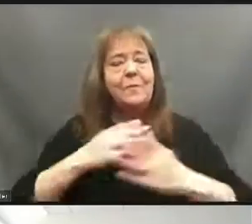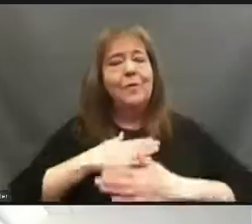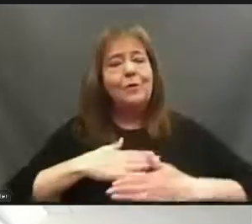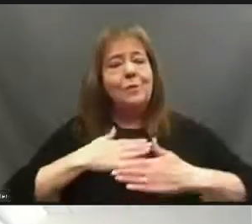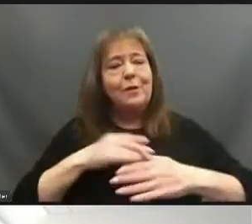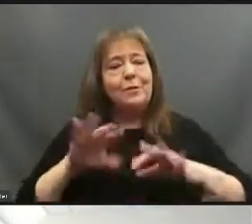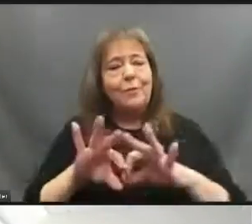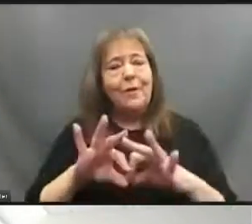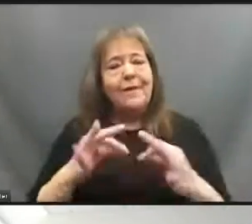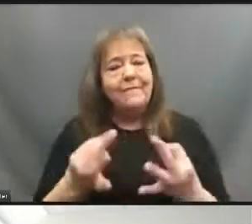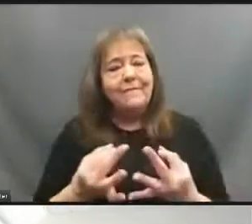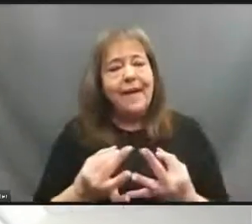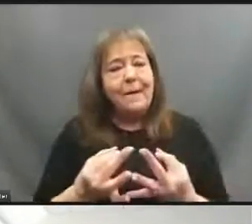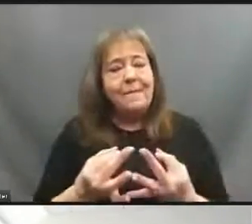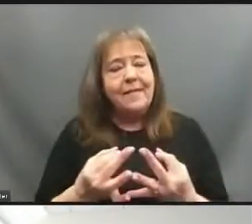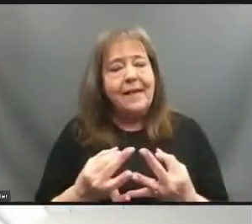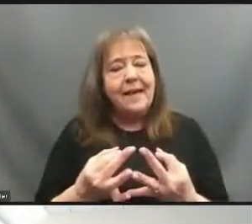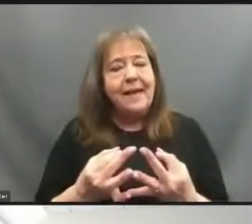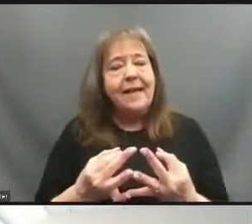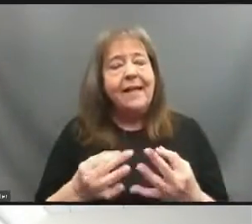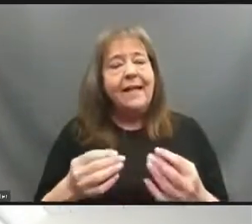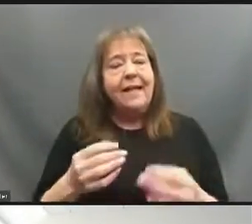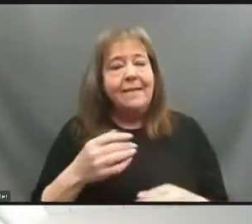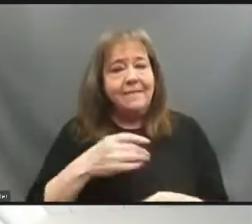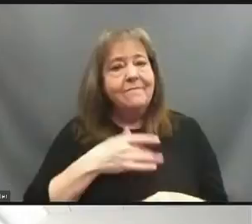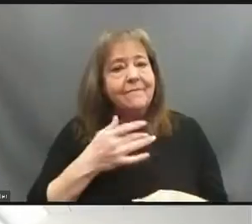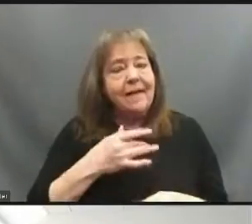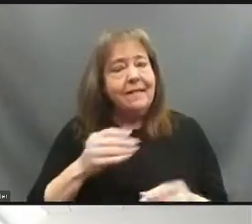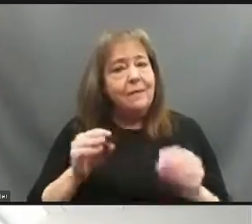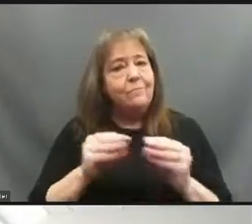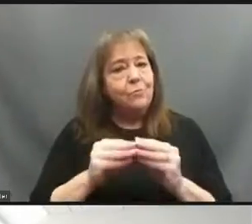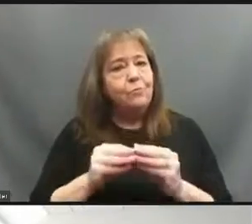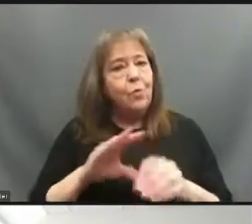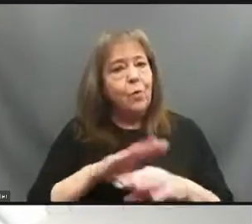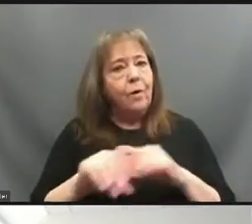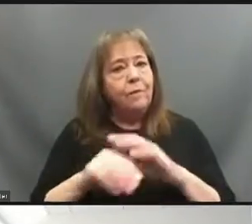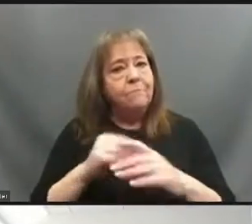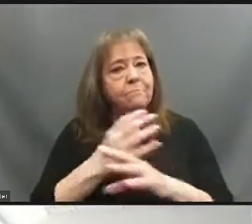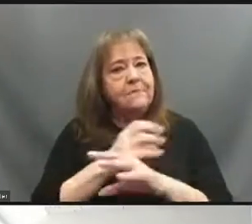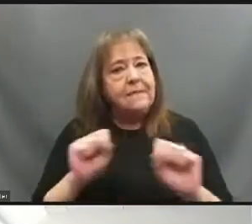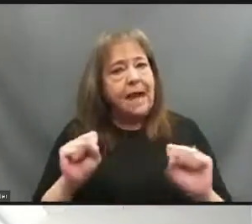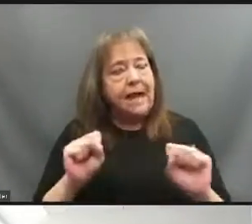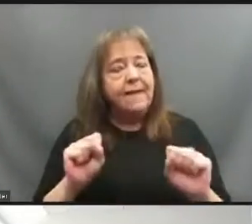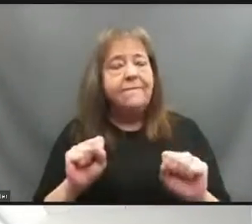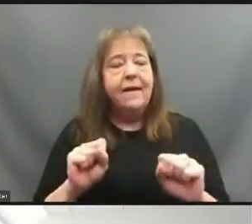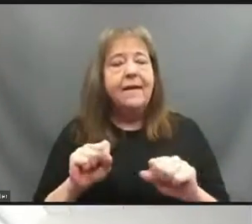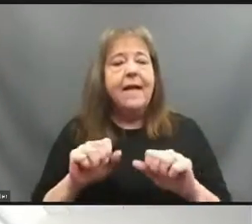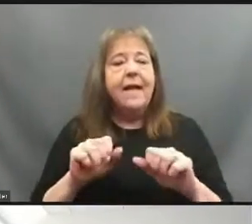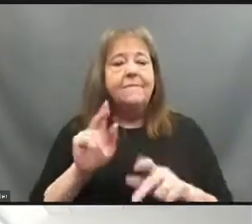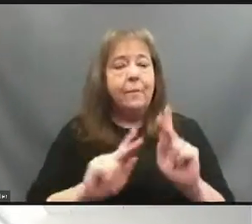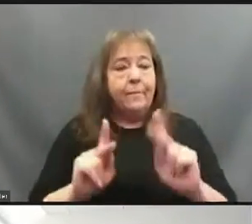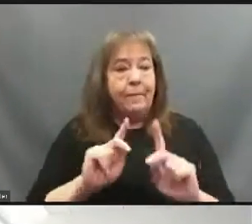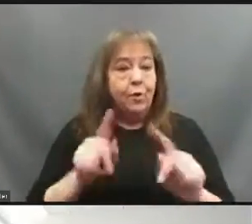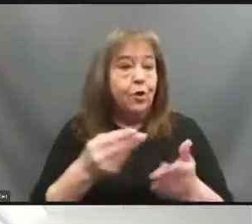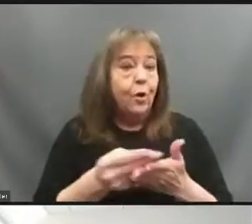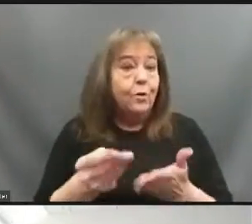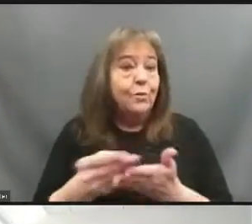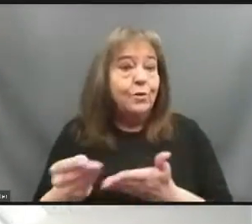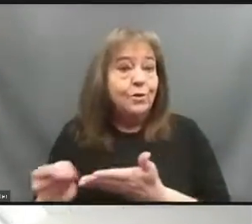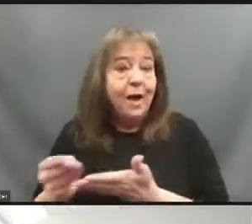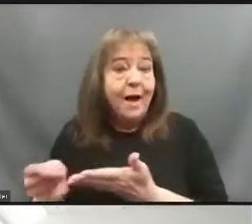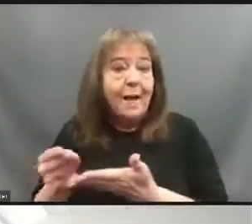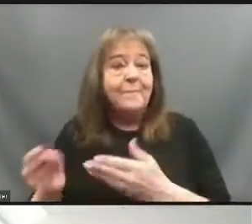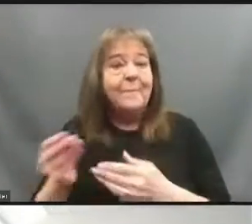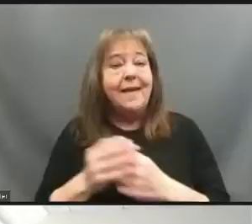families with a higher sense of security, for people to be able to go get their Christmas shopping done.